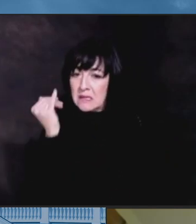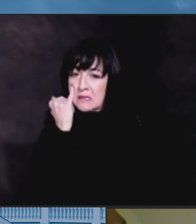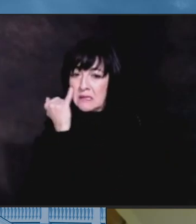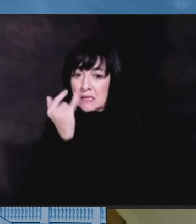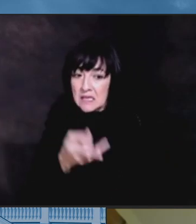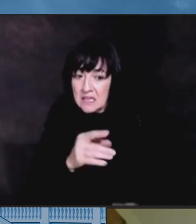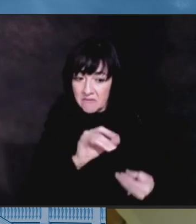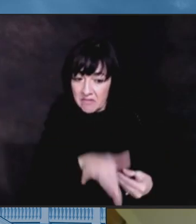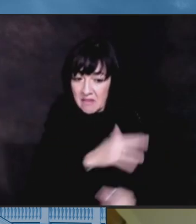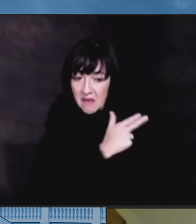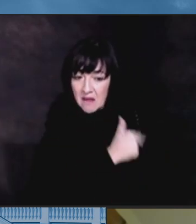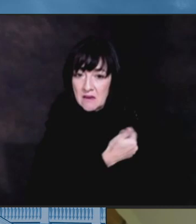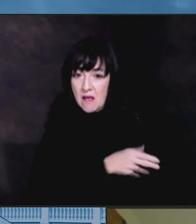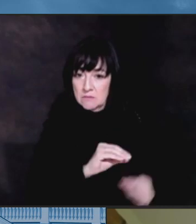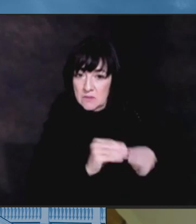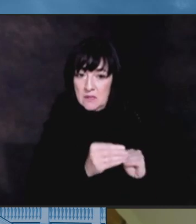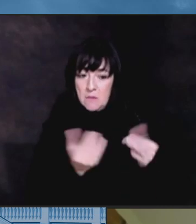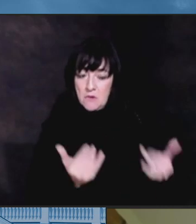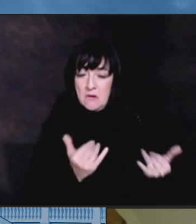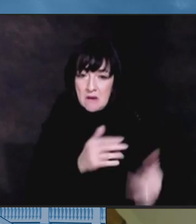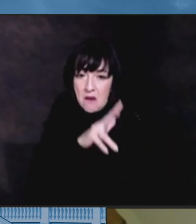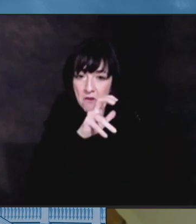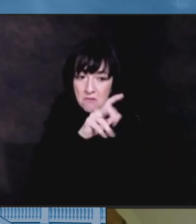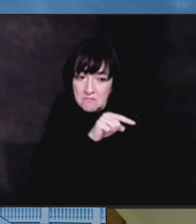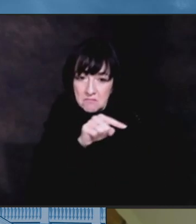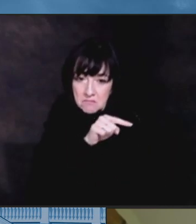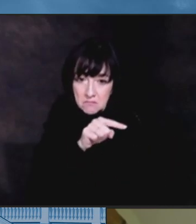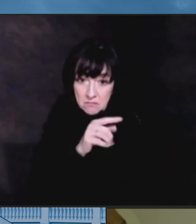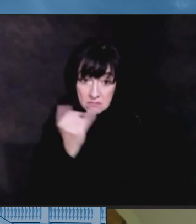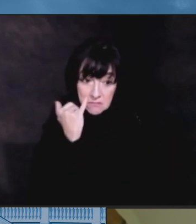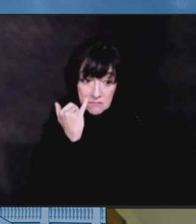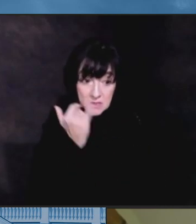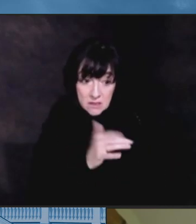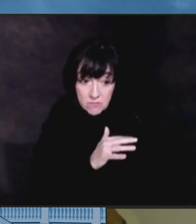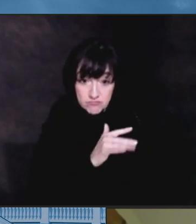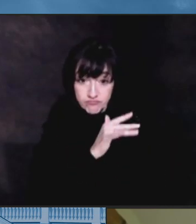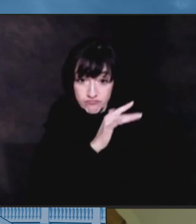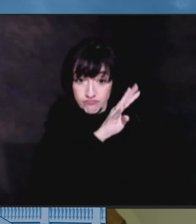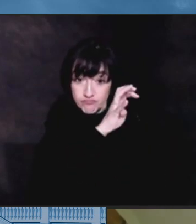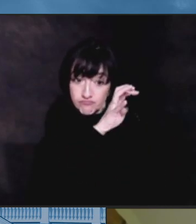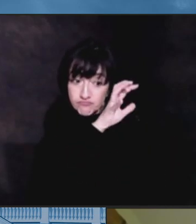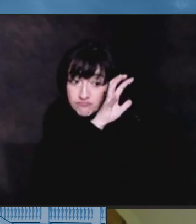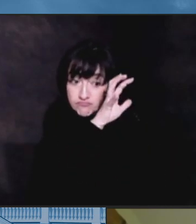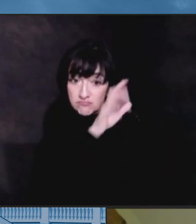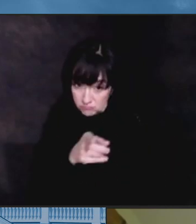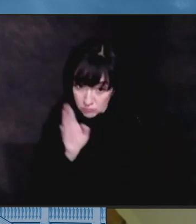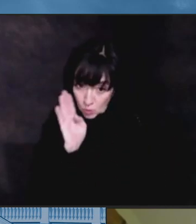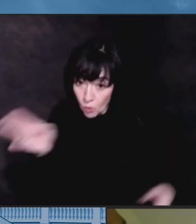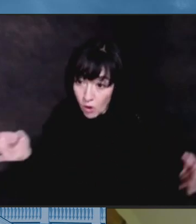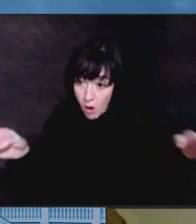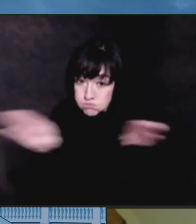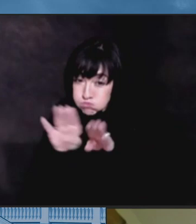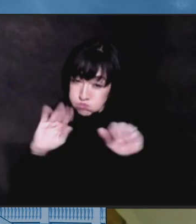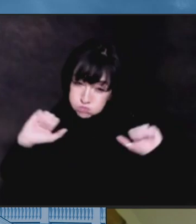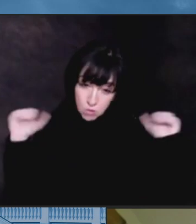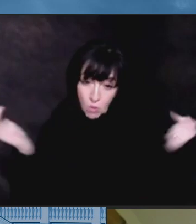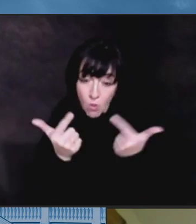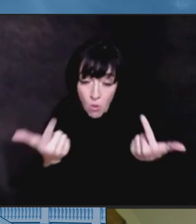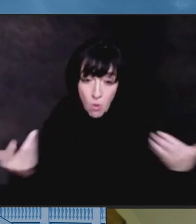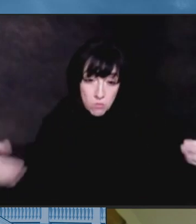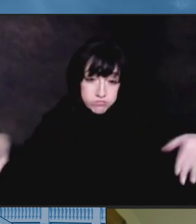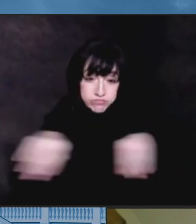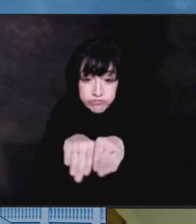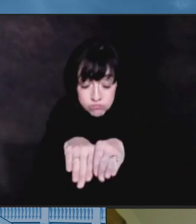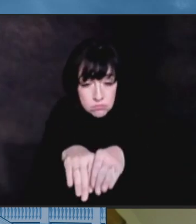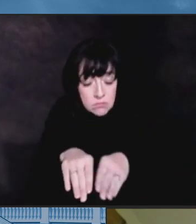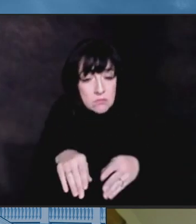down? Again, our approach is going to be to find a more targeted way. I don't know that we have as much